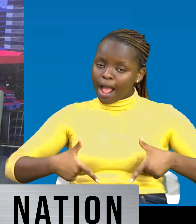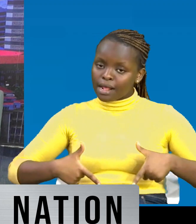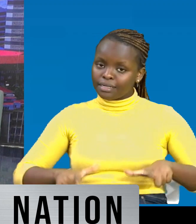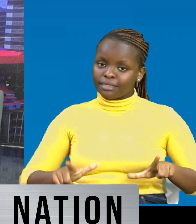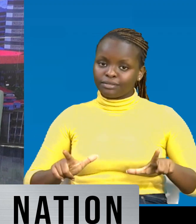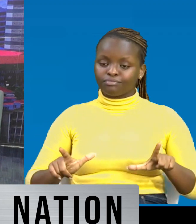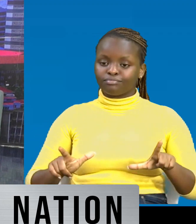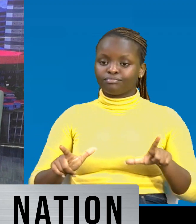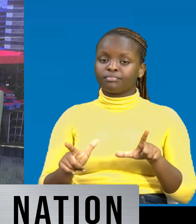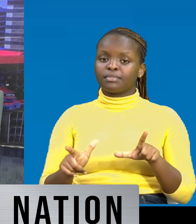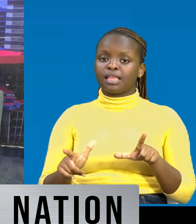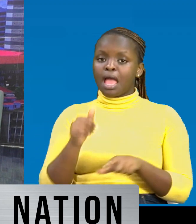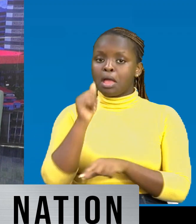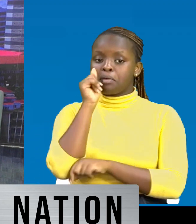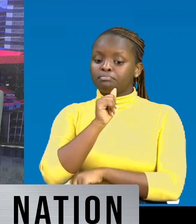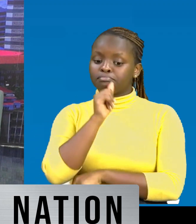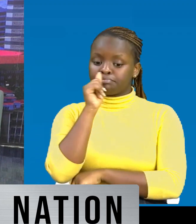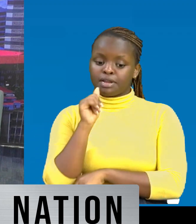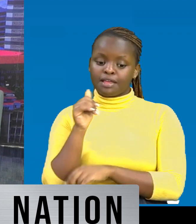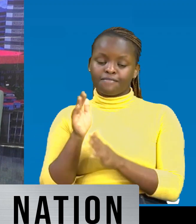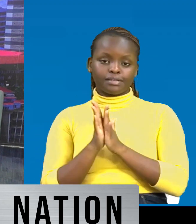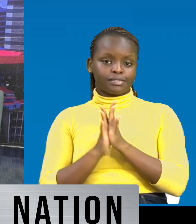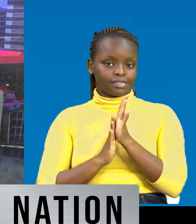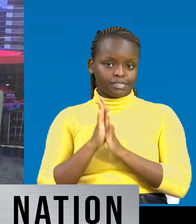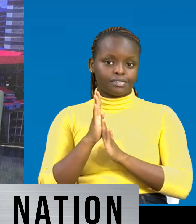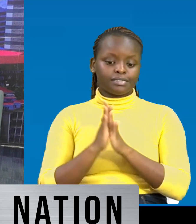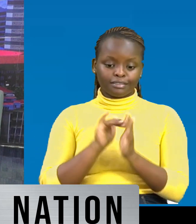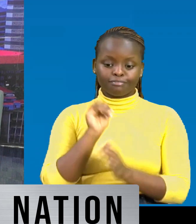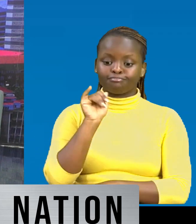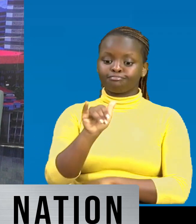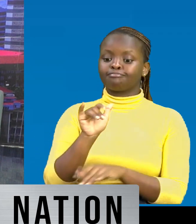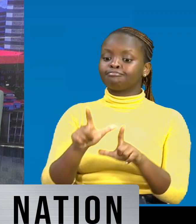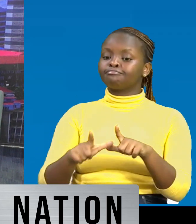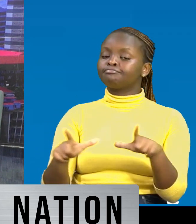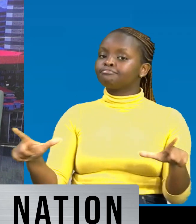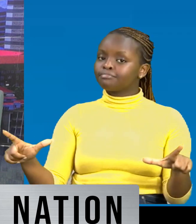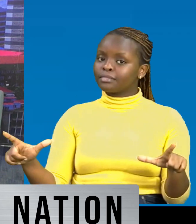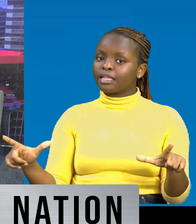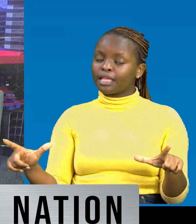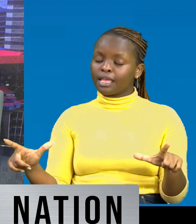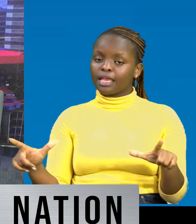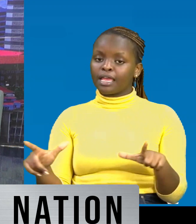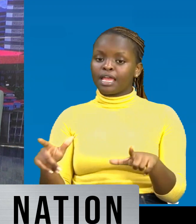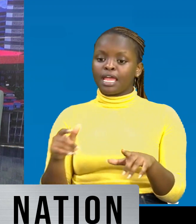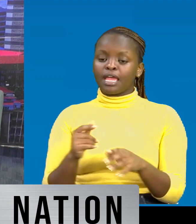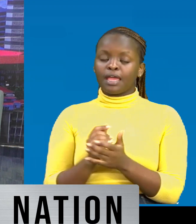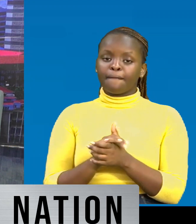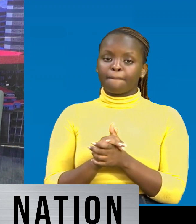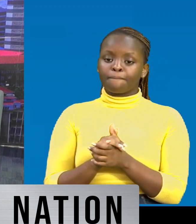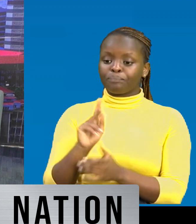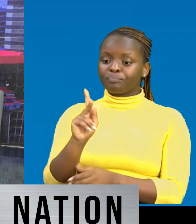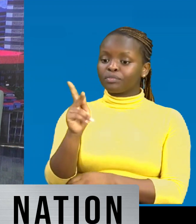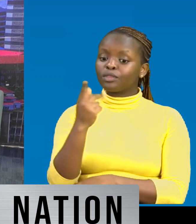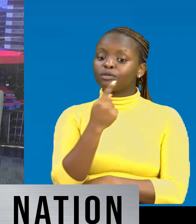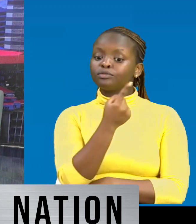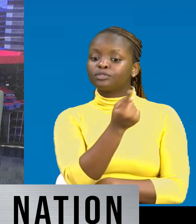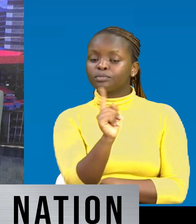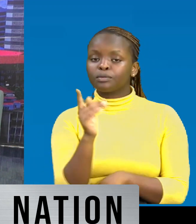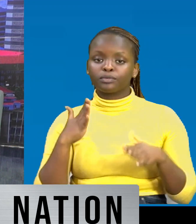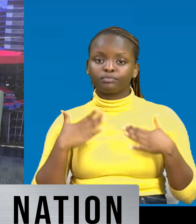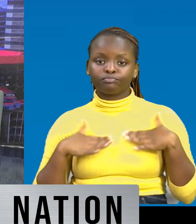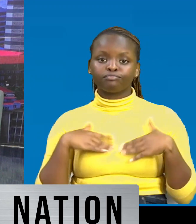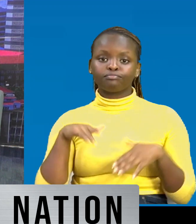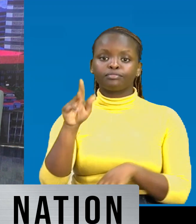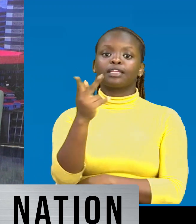if you're saying you have private interest in that land, for you to mistreat Kenyans. They are Kenyans. We are going